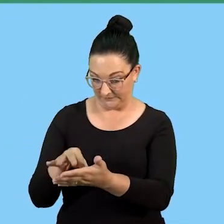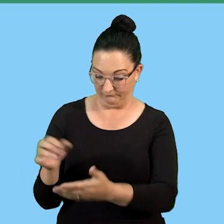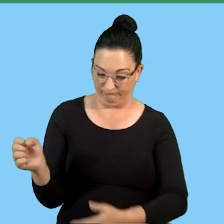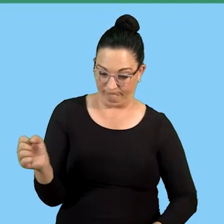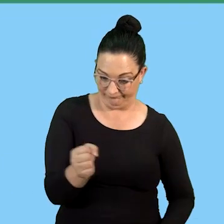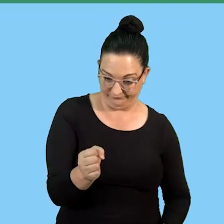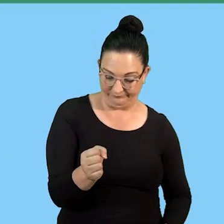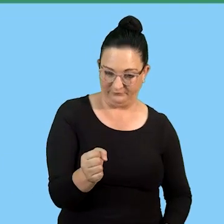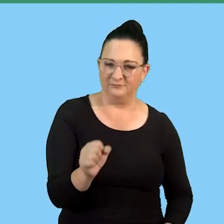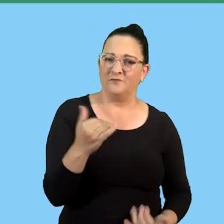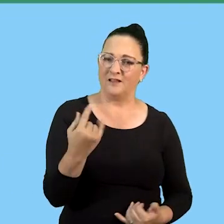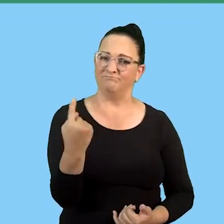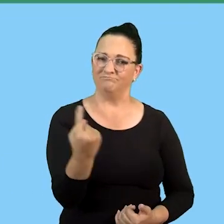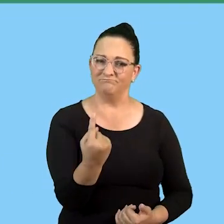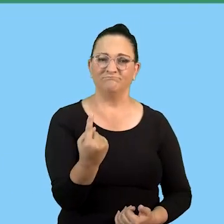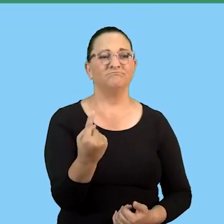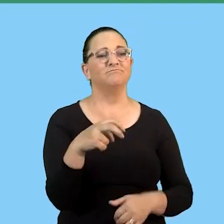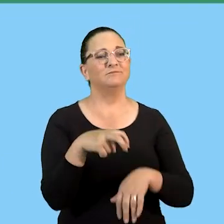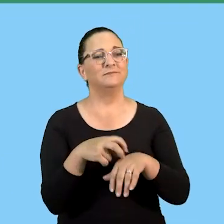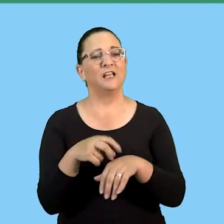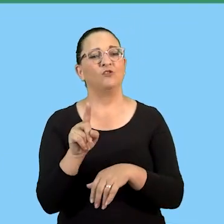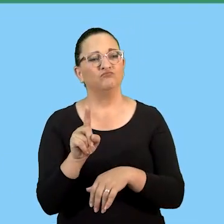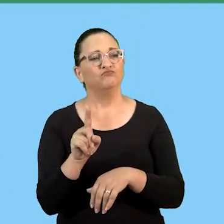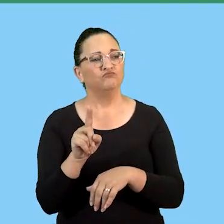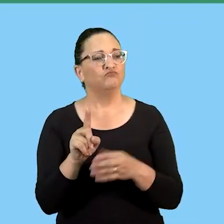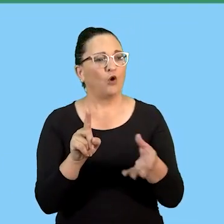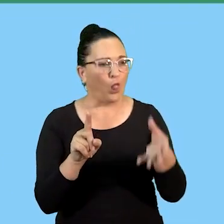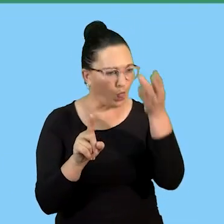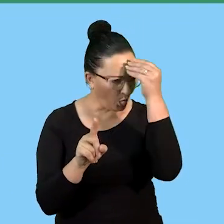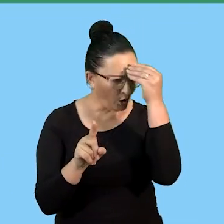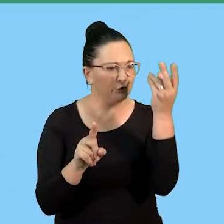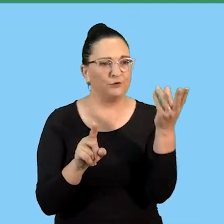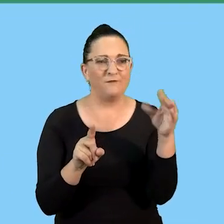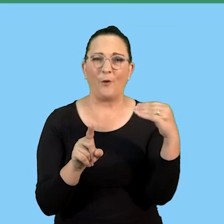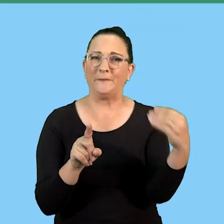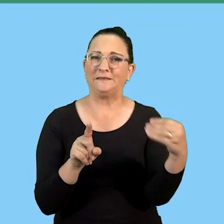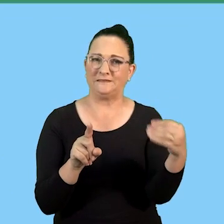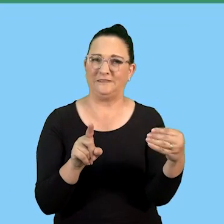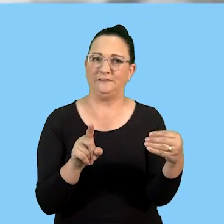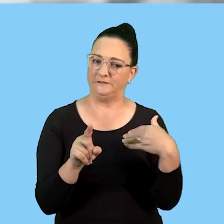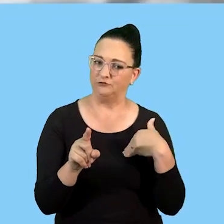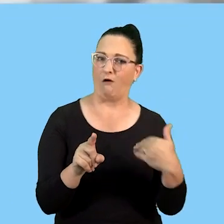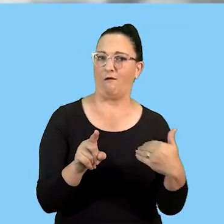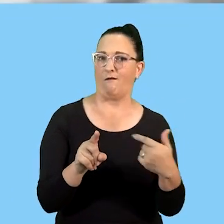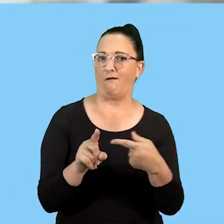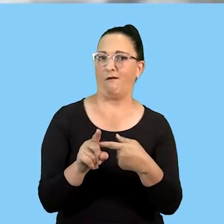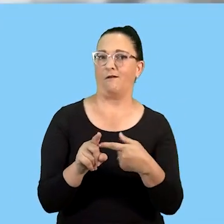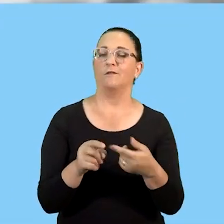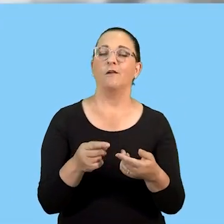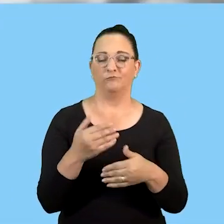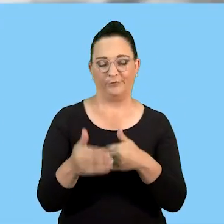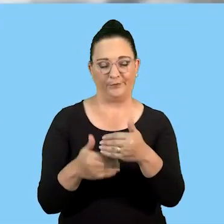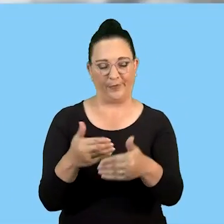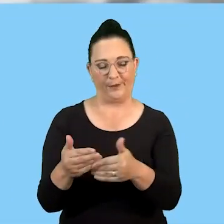contract, the employee will go through a process of induction. Now you must note that induction